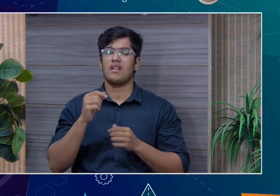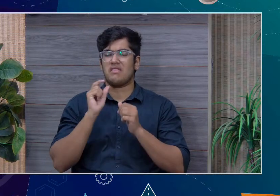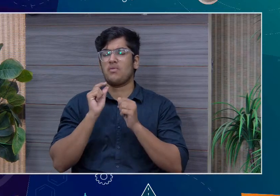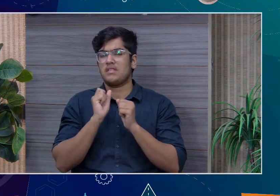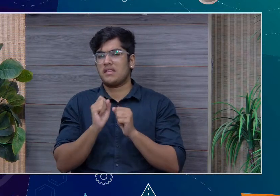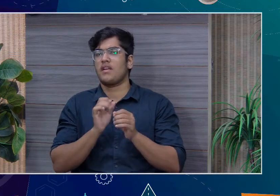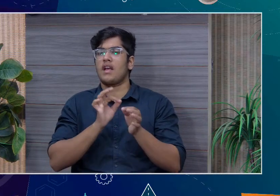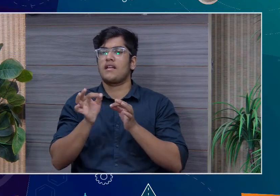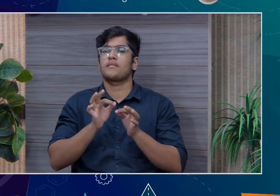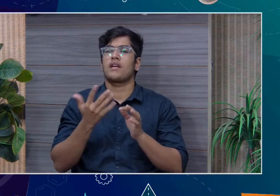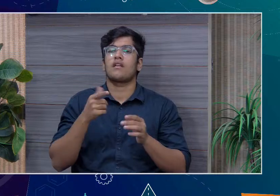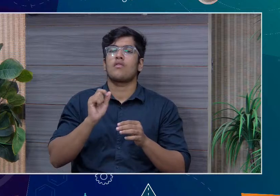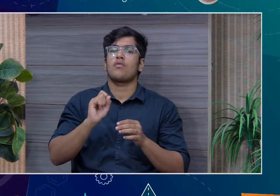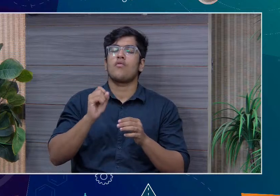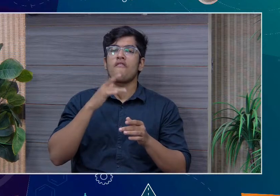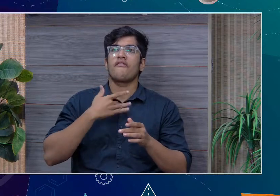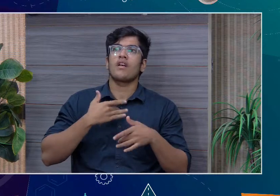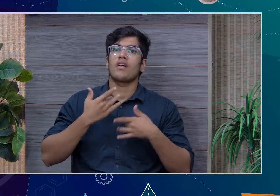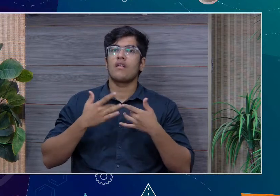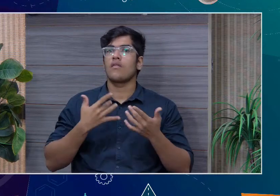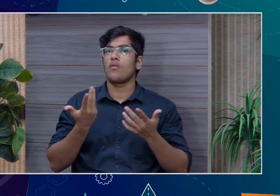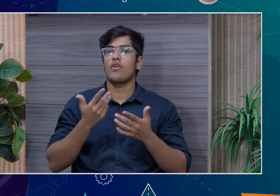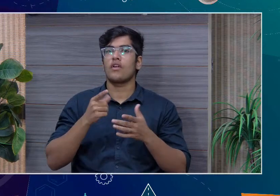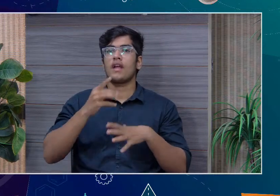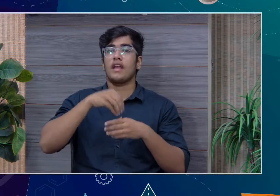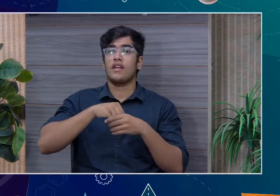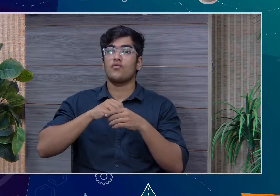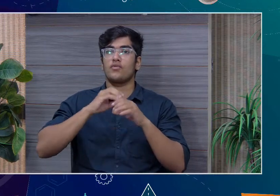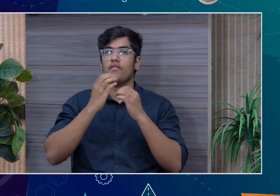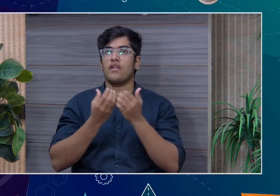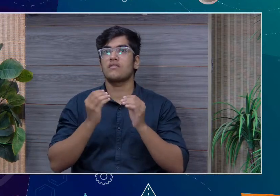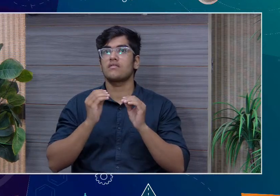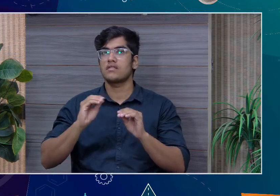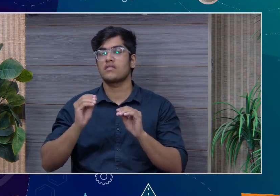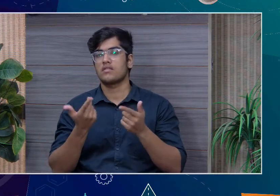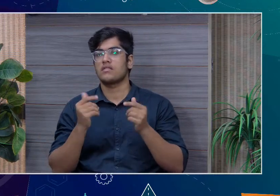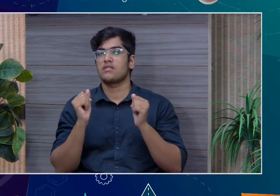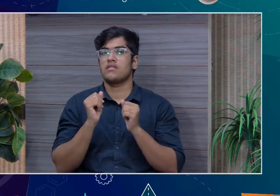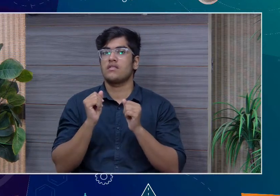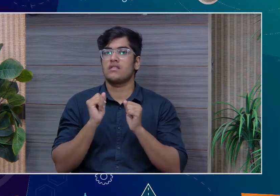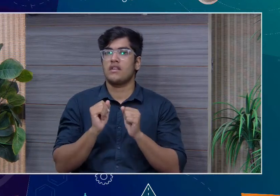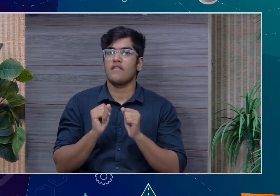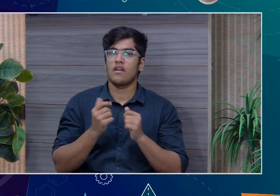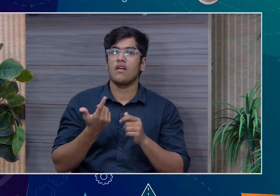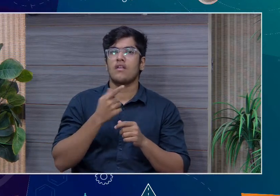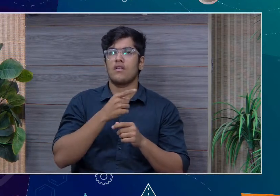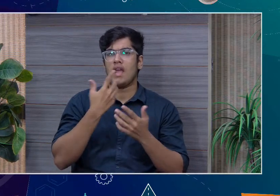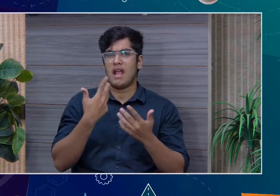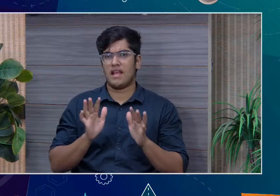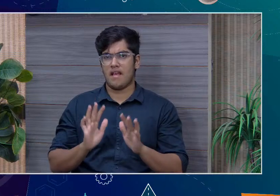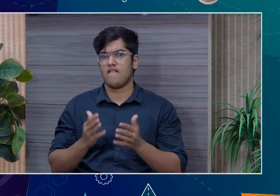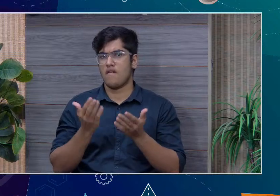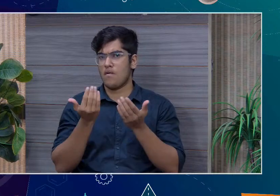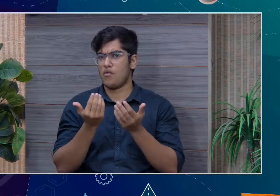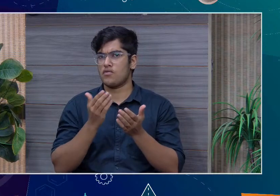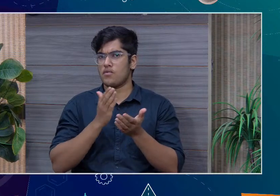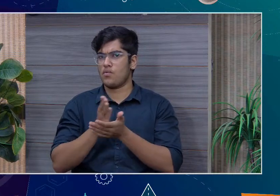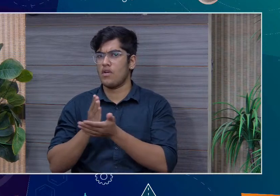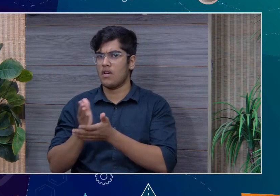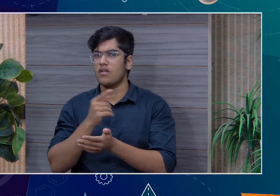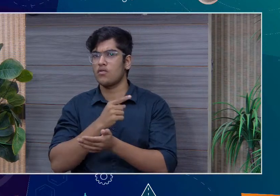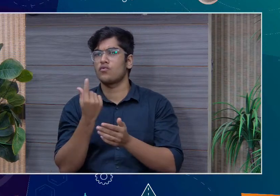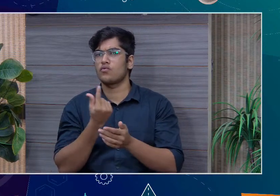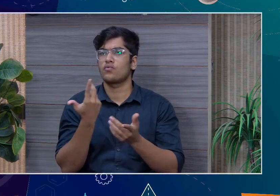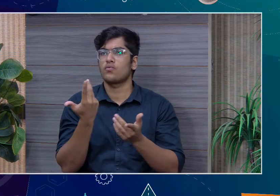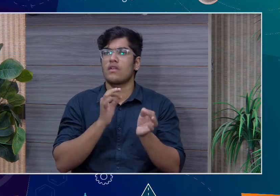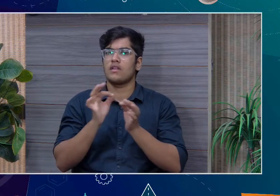concept of emotions or different emotions in an inclusive classroom where we have children with special needs. So is there any particular concept you would